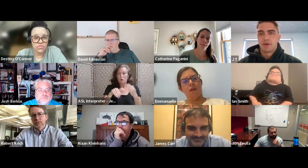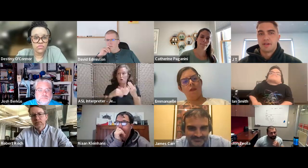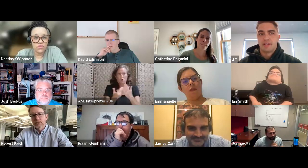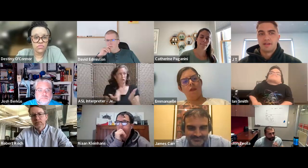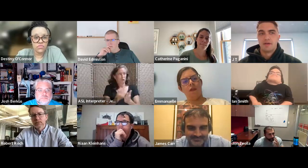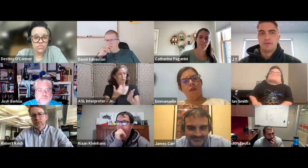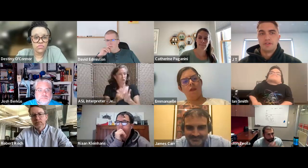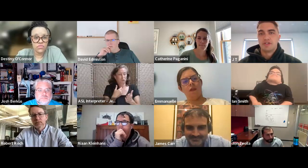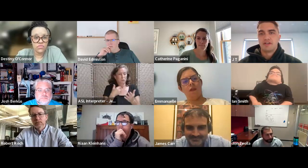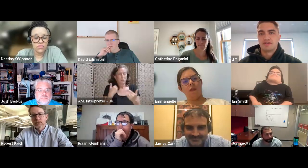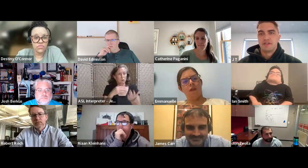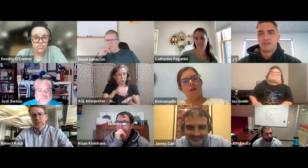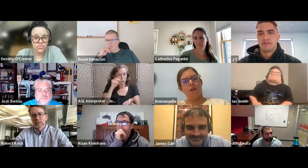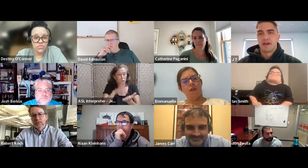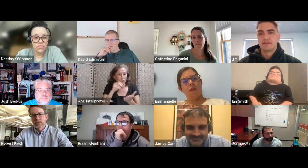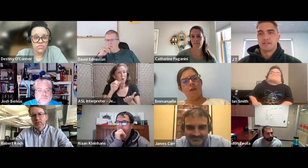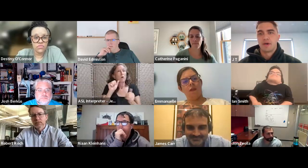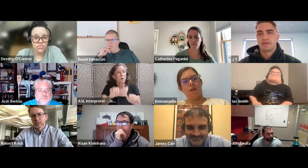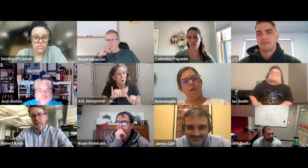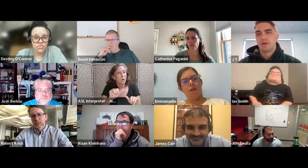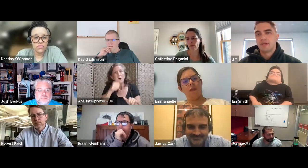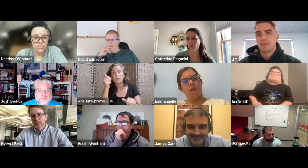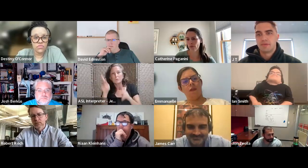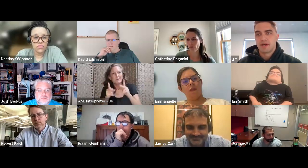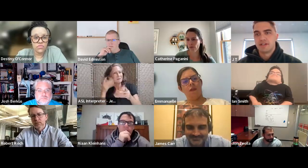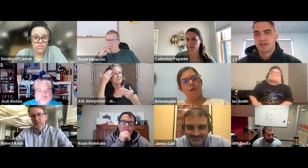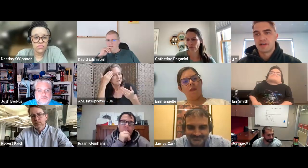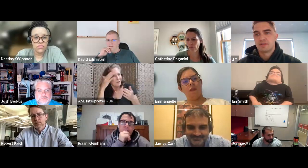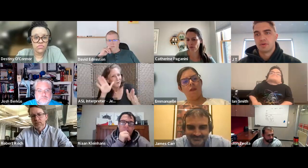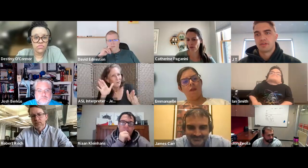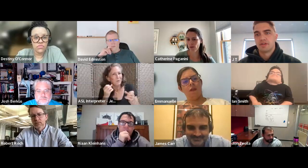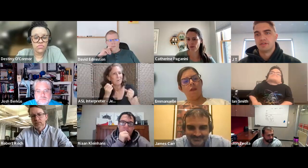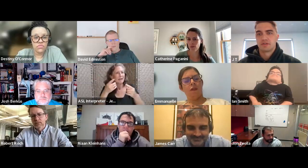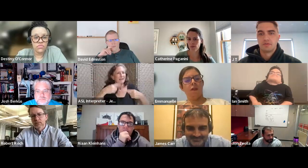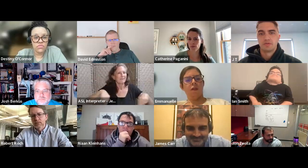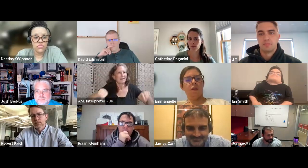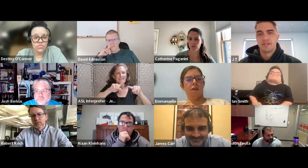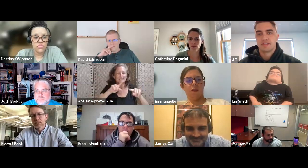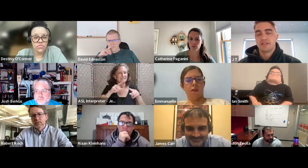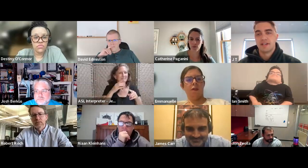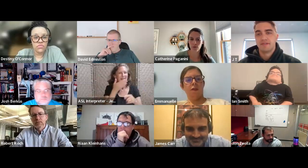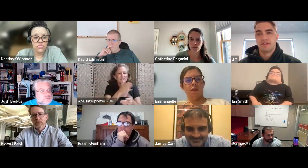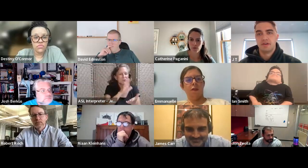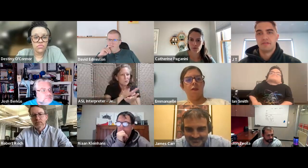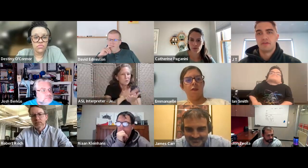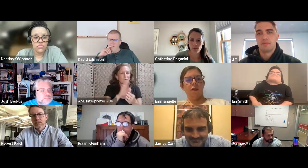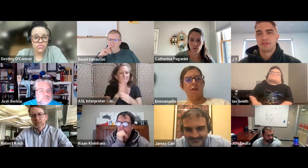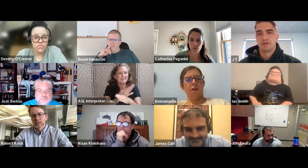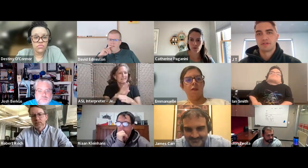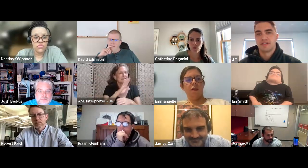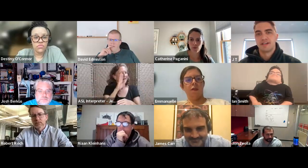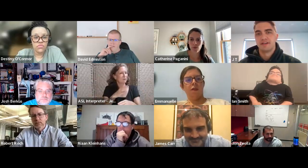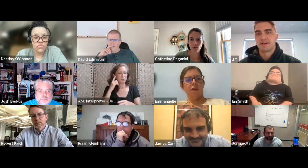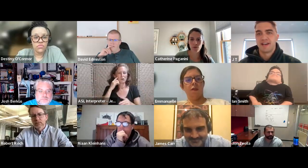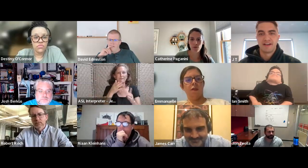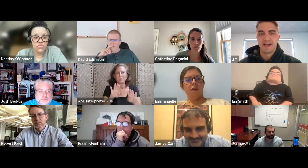pretty quickly it was new territory for a lot of others as well. Not many people that I interacted with in schools or businesses had even heard of open